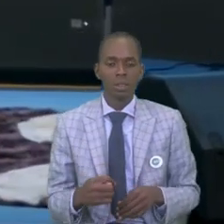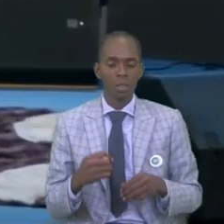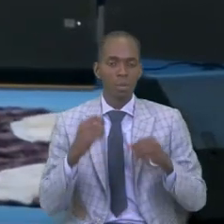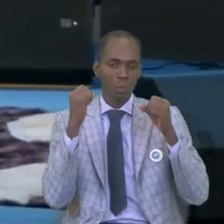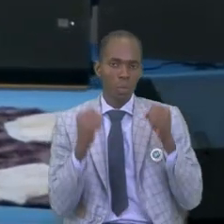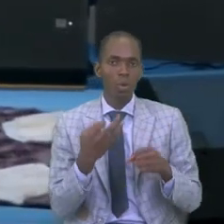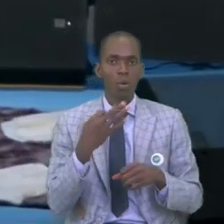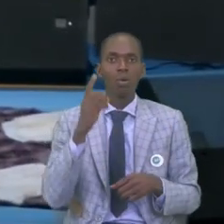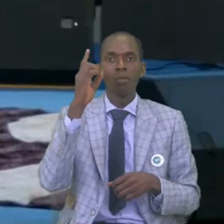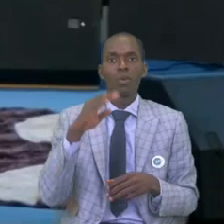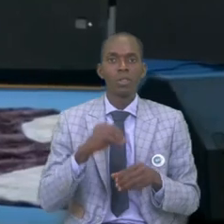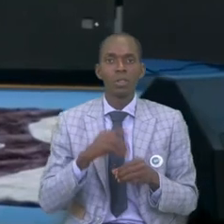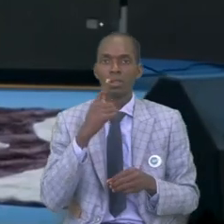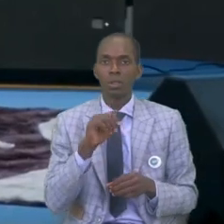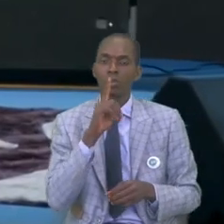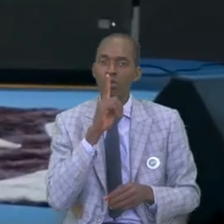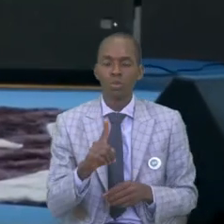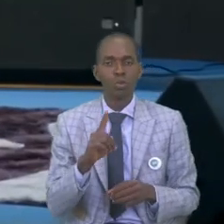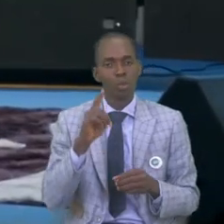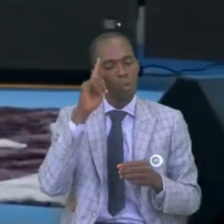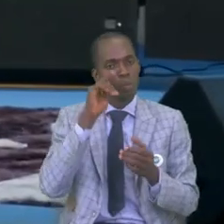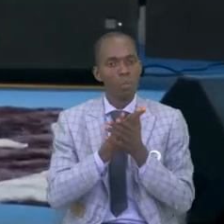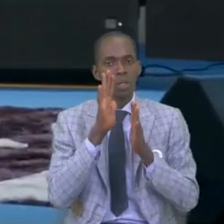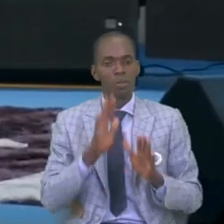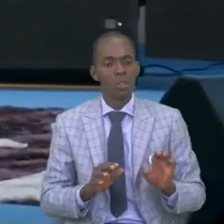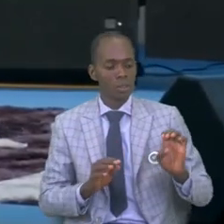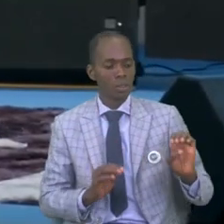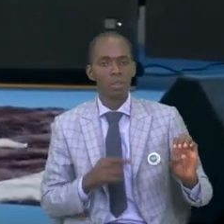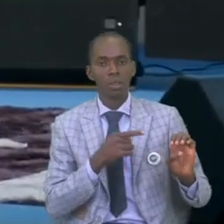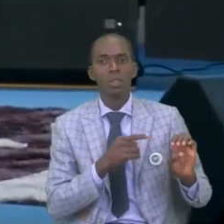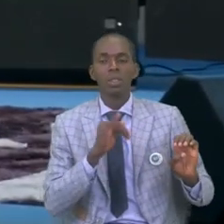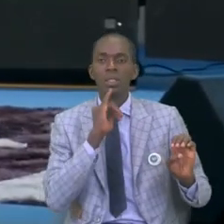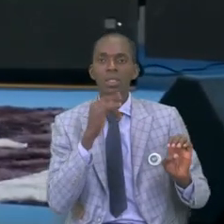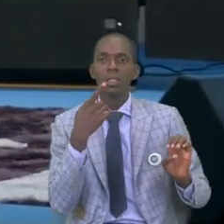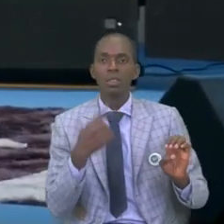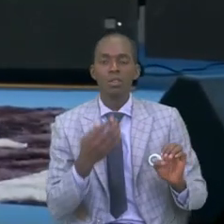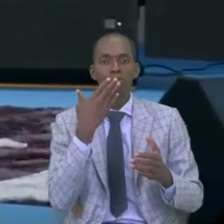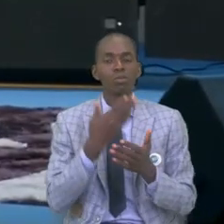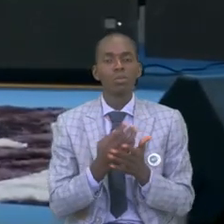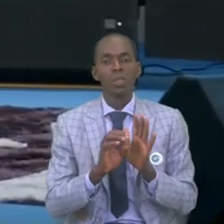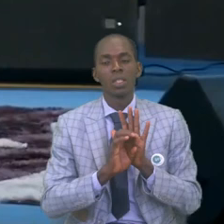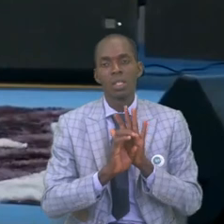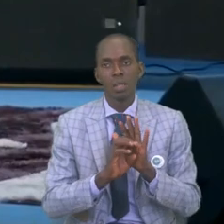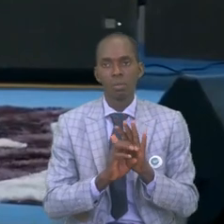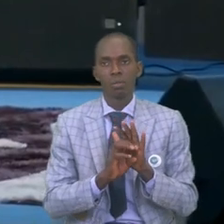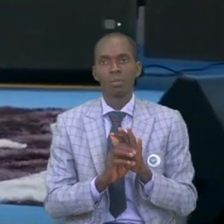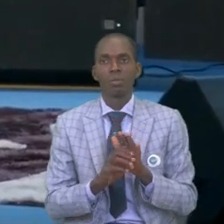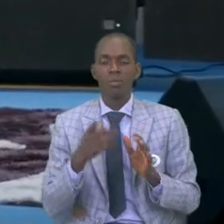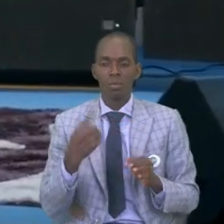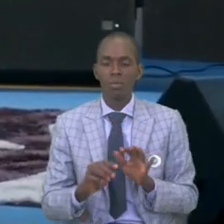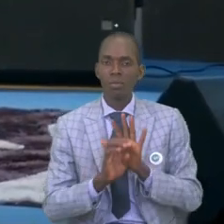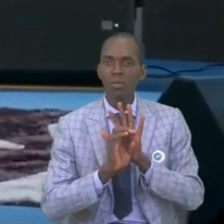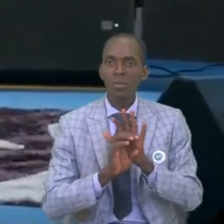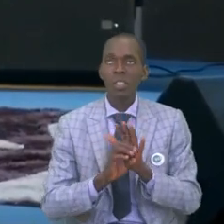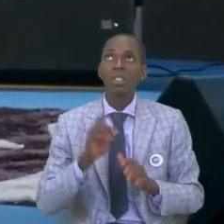the true believer, and he is the exemplar. He's giving us the example. He's the model, and he